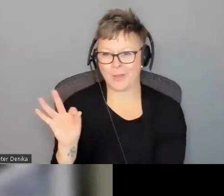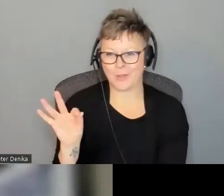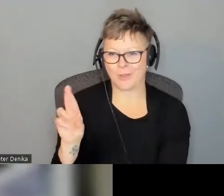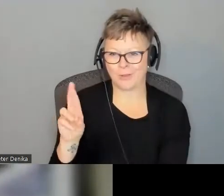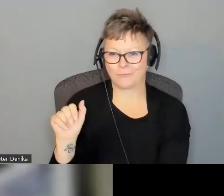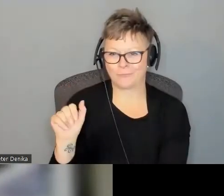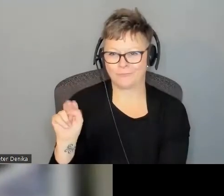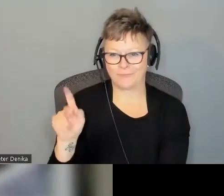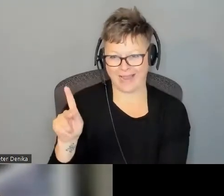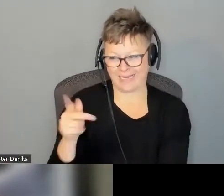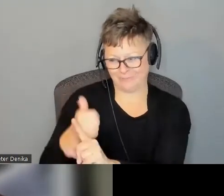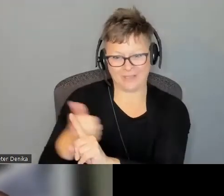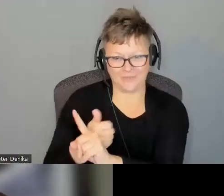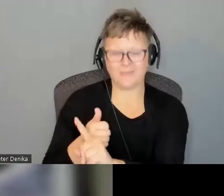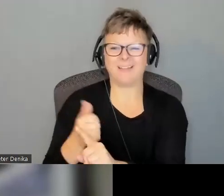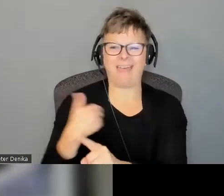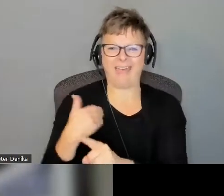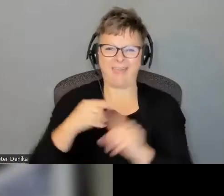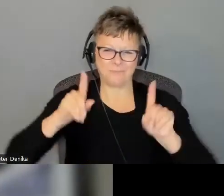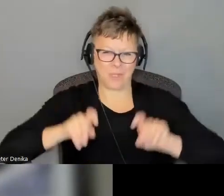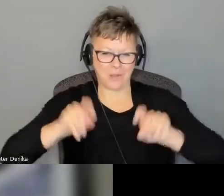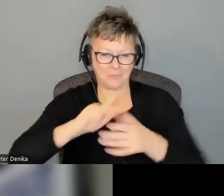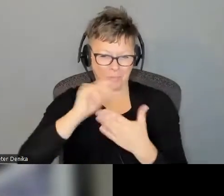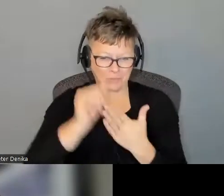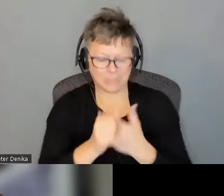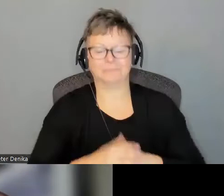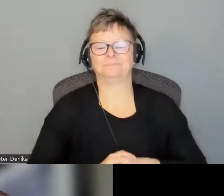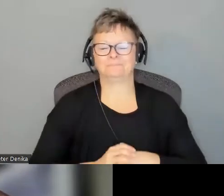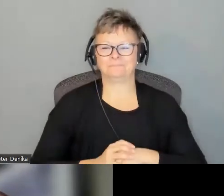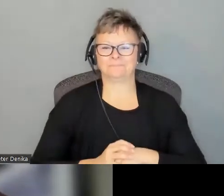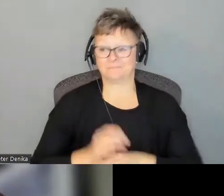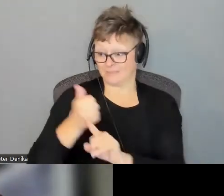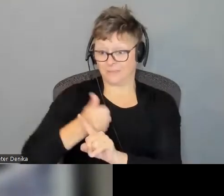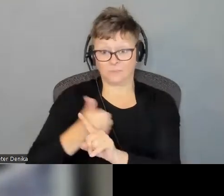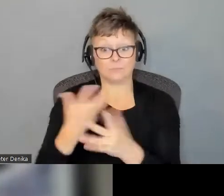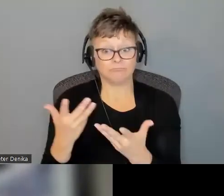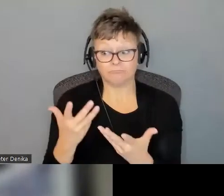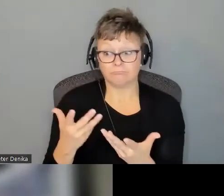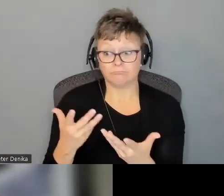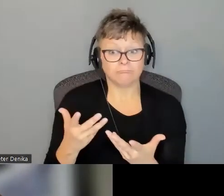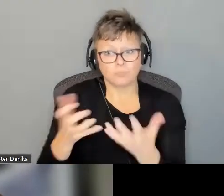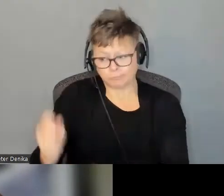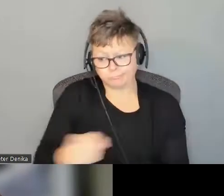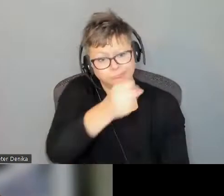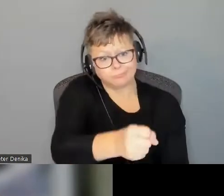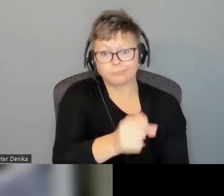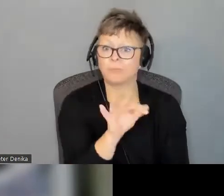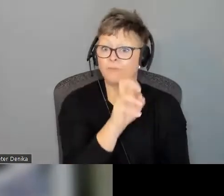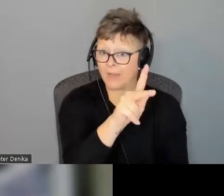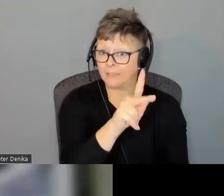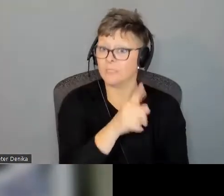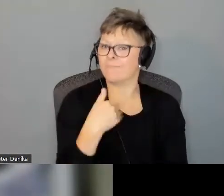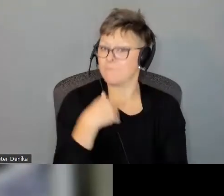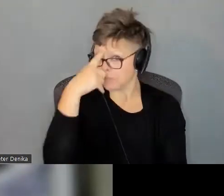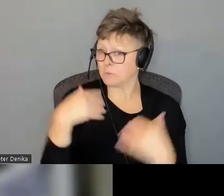and Frank, with the workforce development, a job agency, and we needed to place Frank. And Frank had some mental health challenges. So his resume,